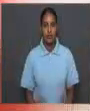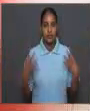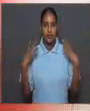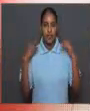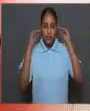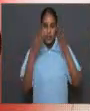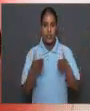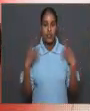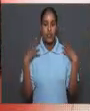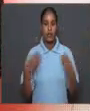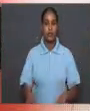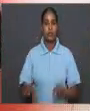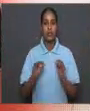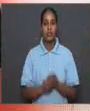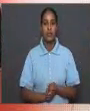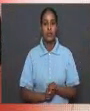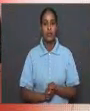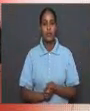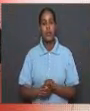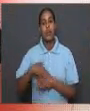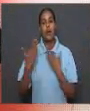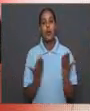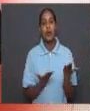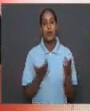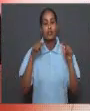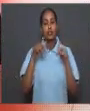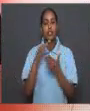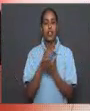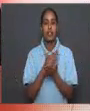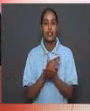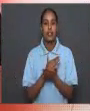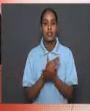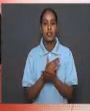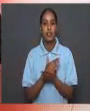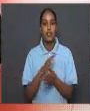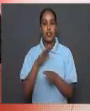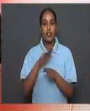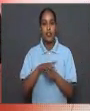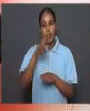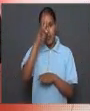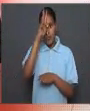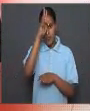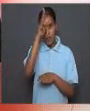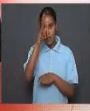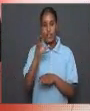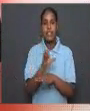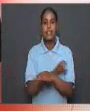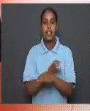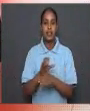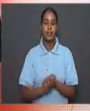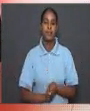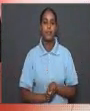Hello, teacher. Hello, students. Welcome to today's lesson on voltaic